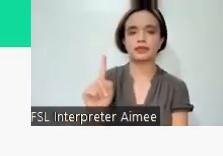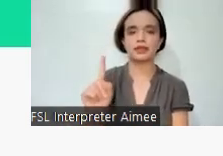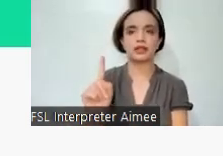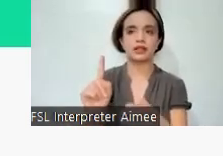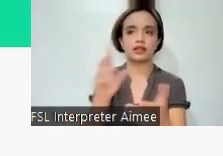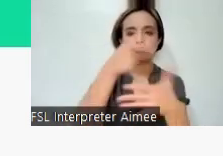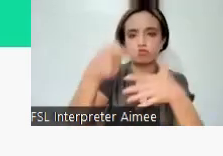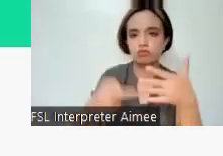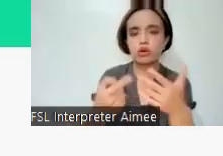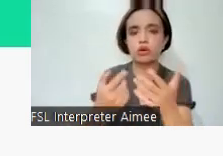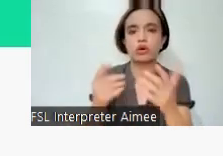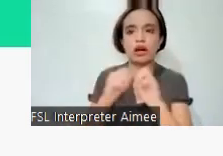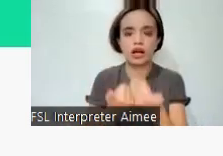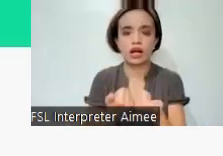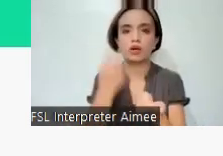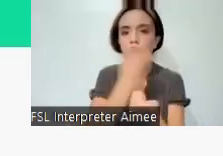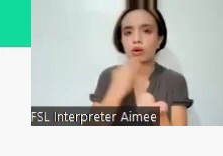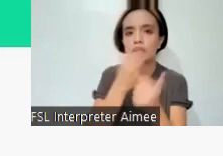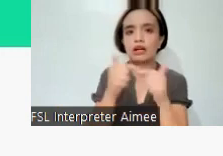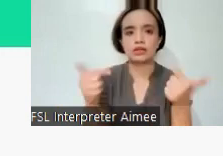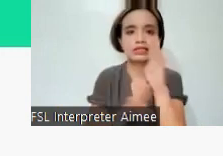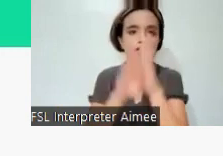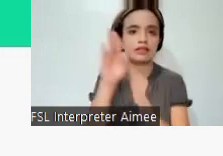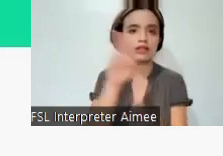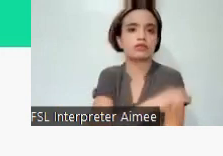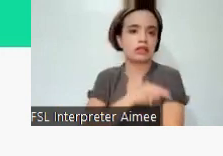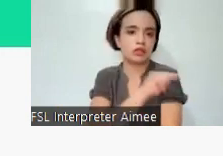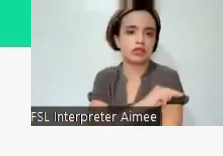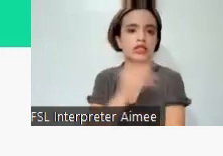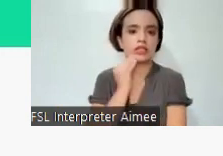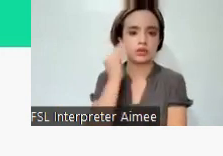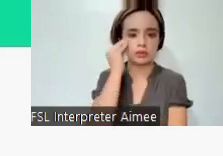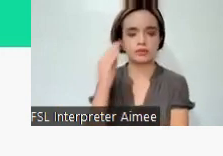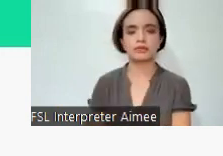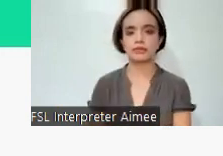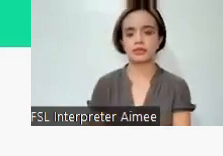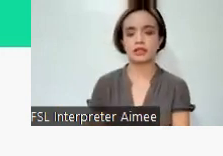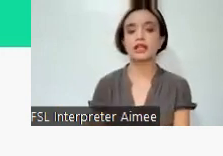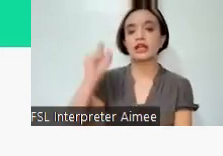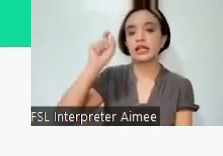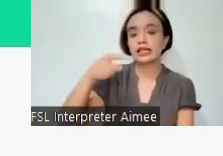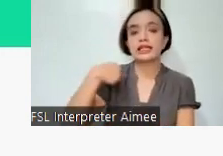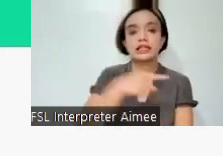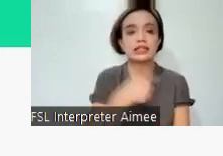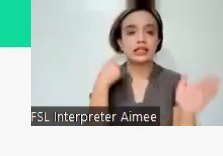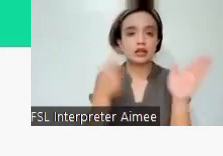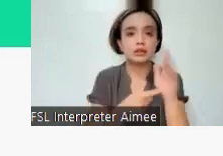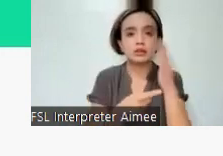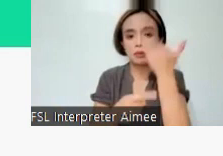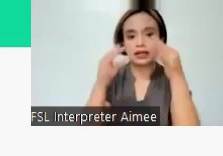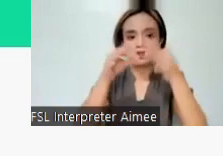oral language develops naturally at home. We also need to recognize the importance